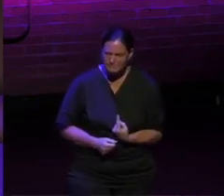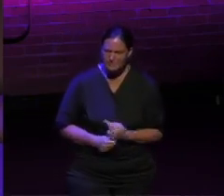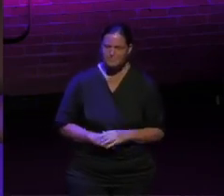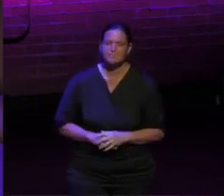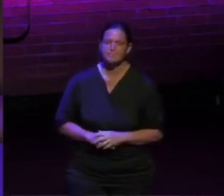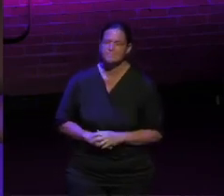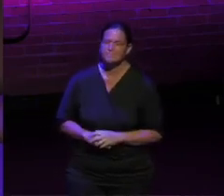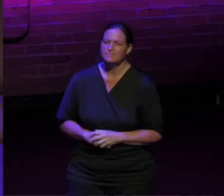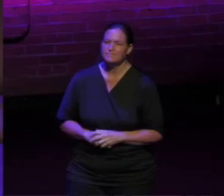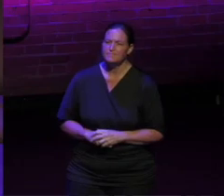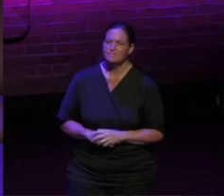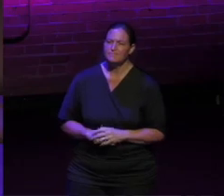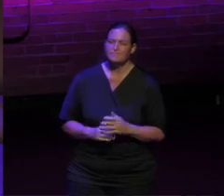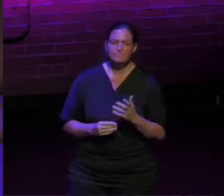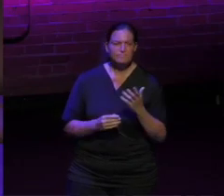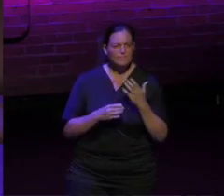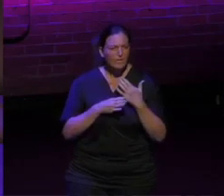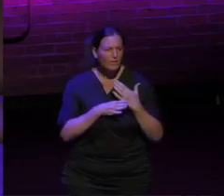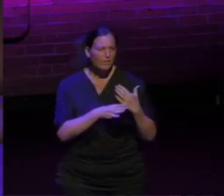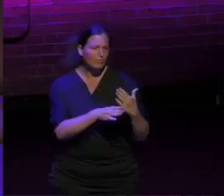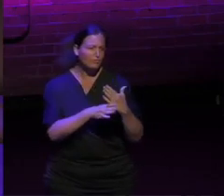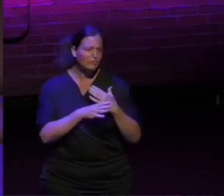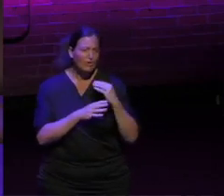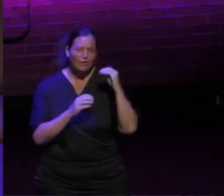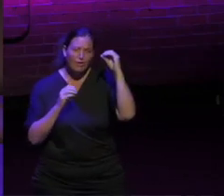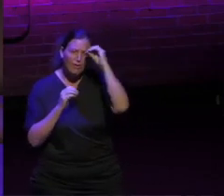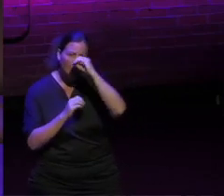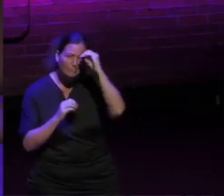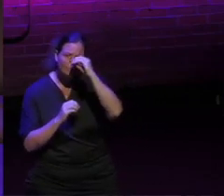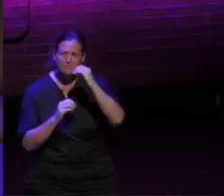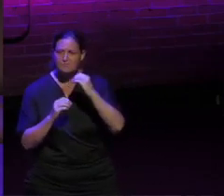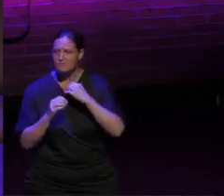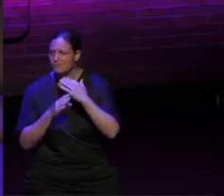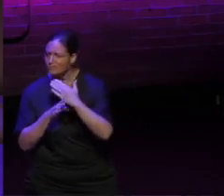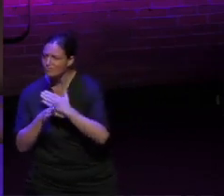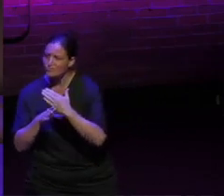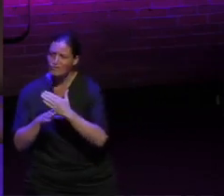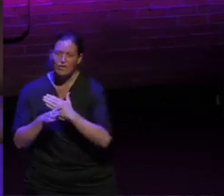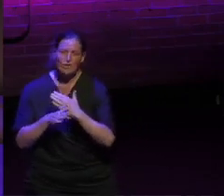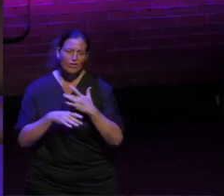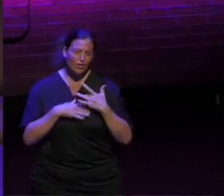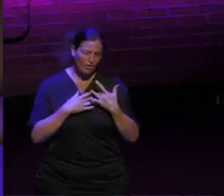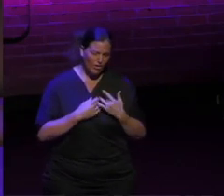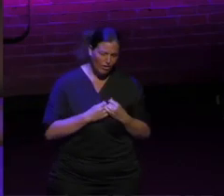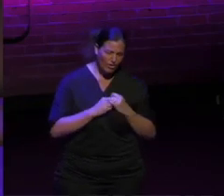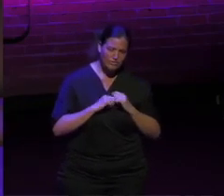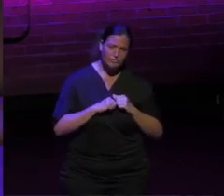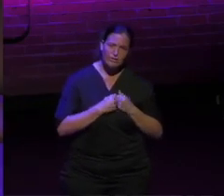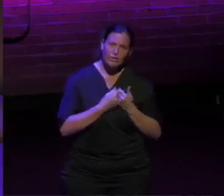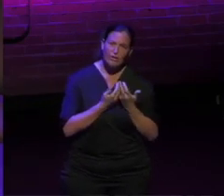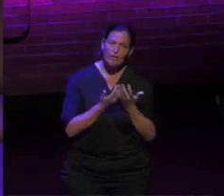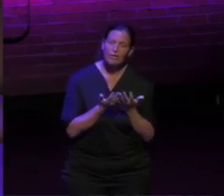alone. As we share our good, open up our hearts, we'll